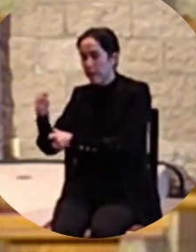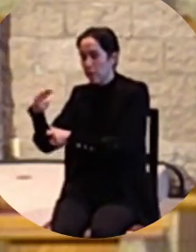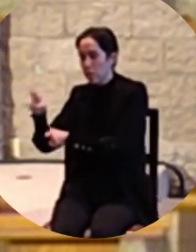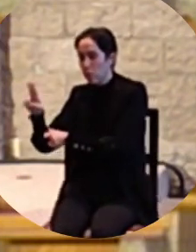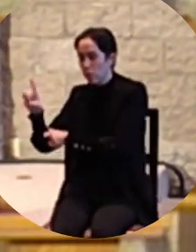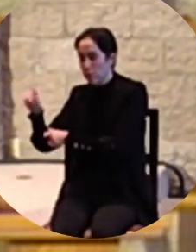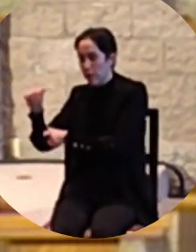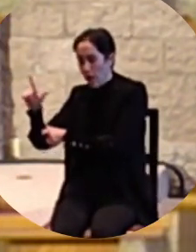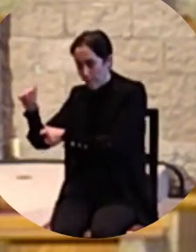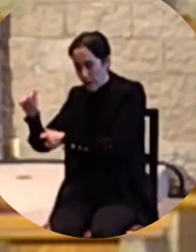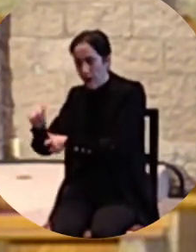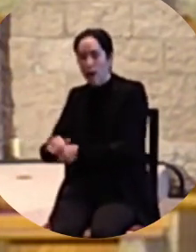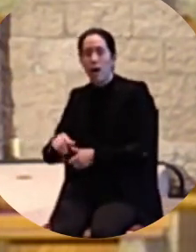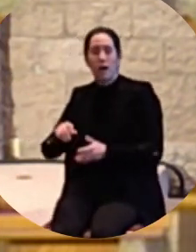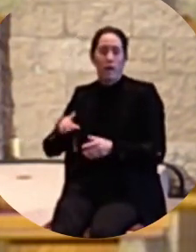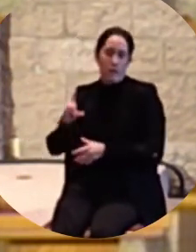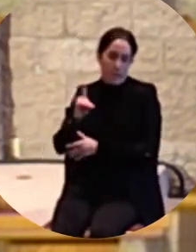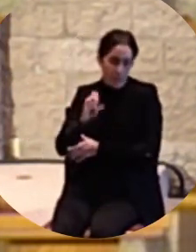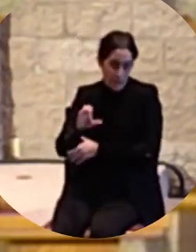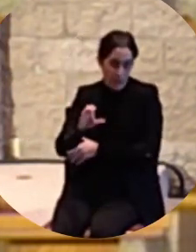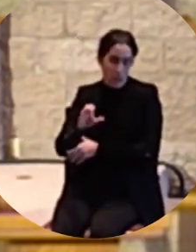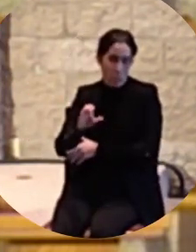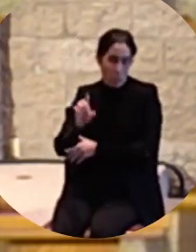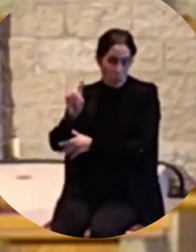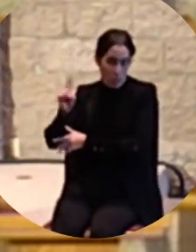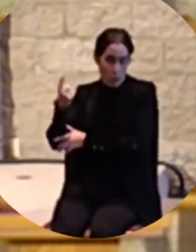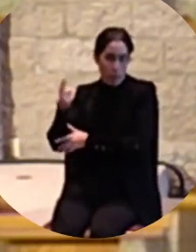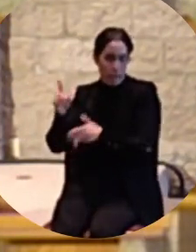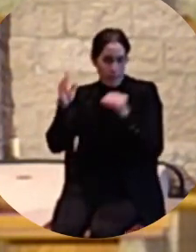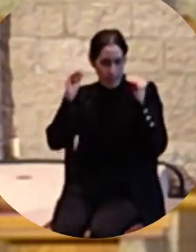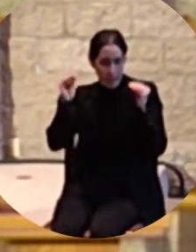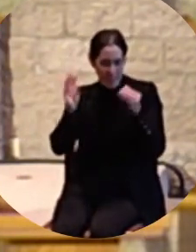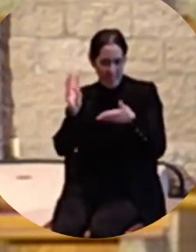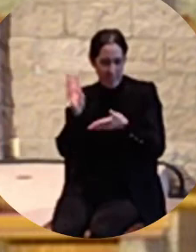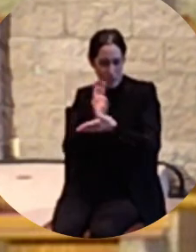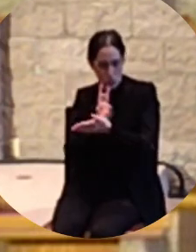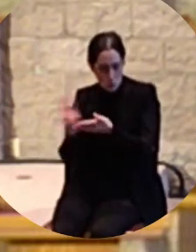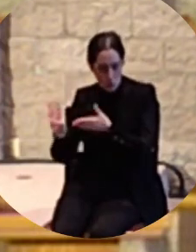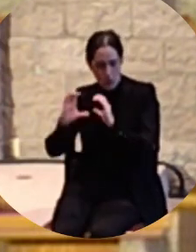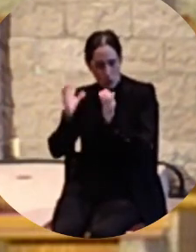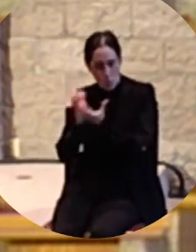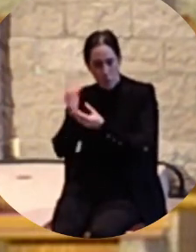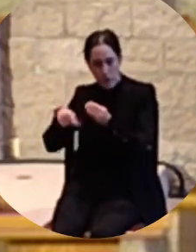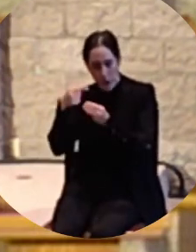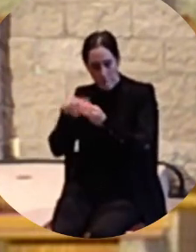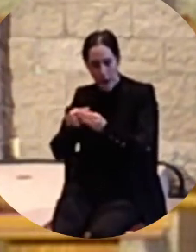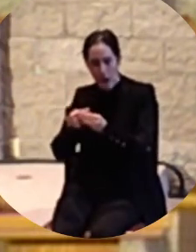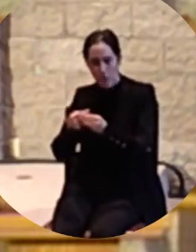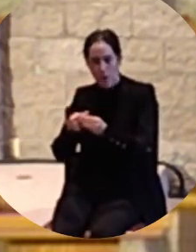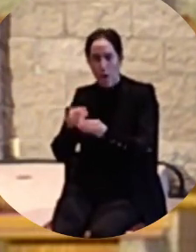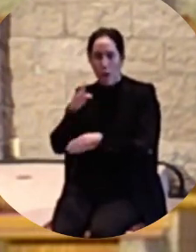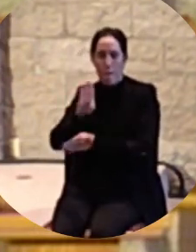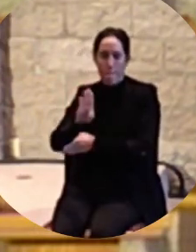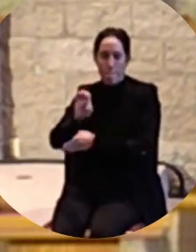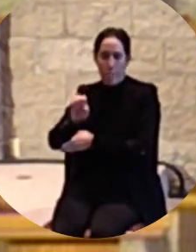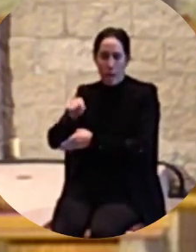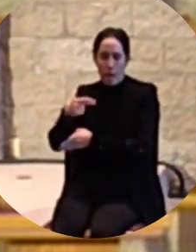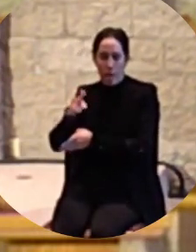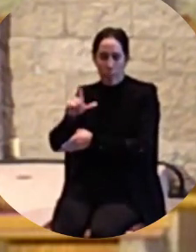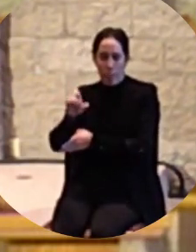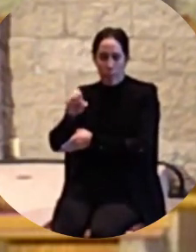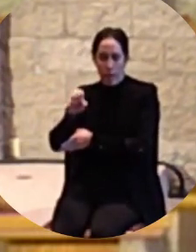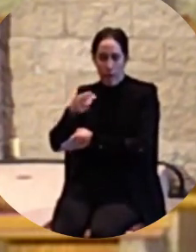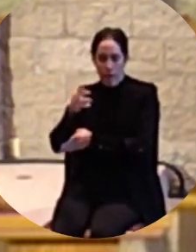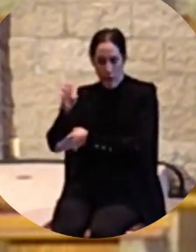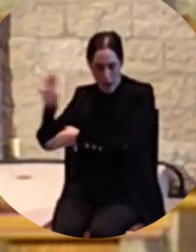for 6 weeks. It'll be great. Reverend Tony leads preparing for the winter solstice